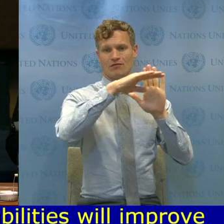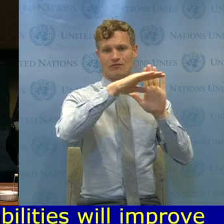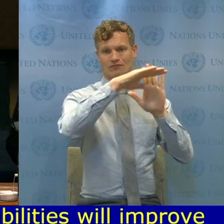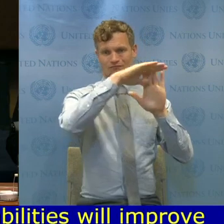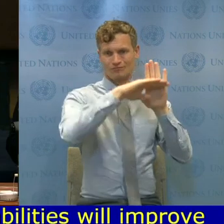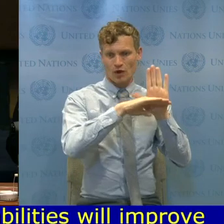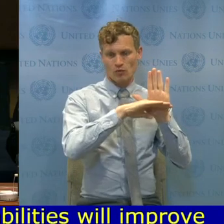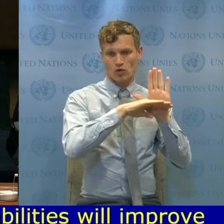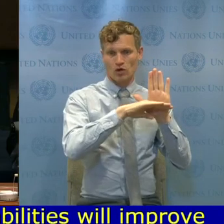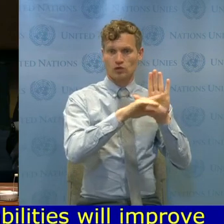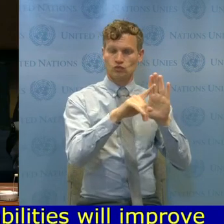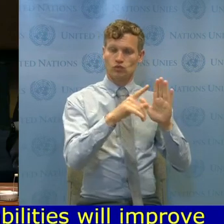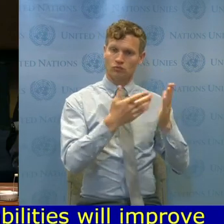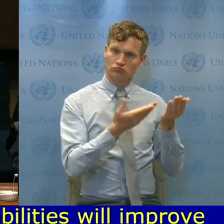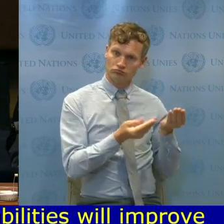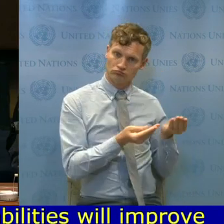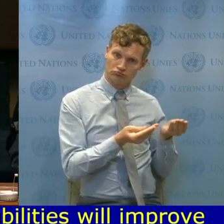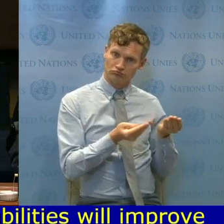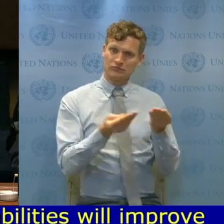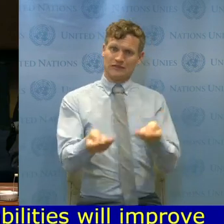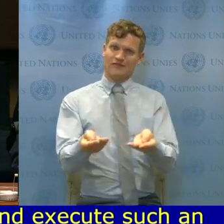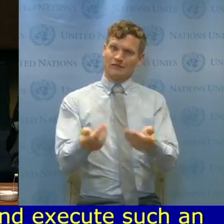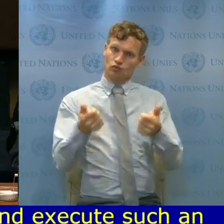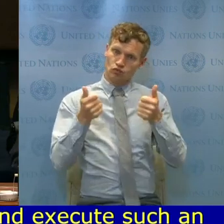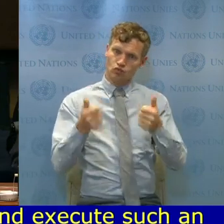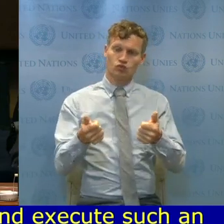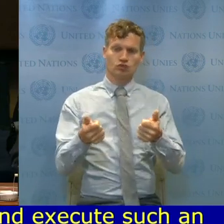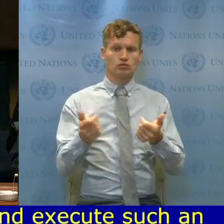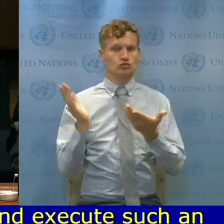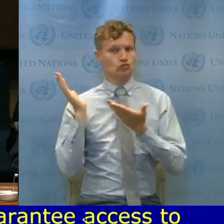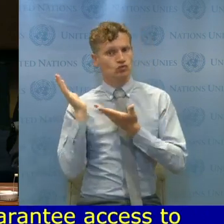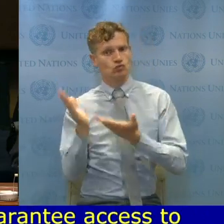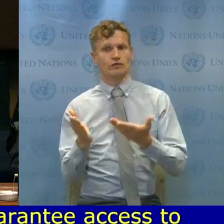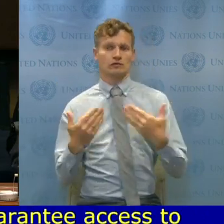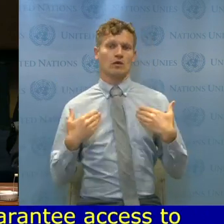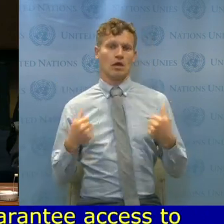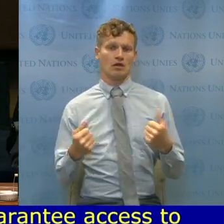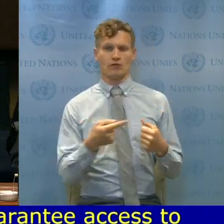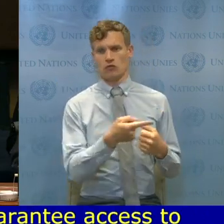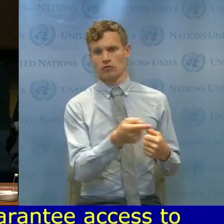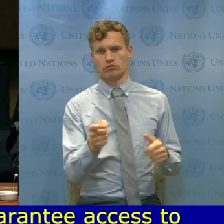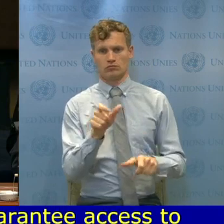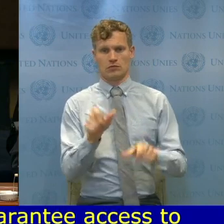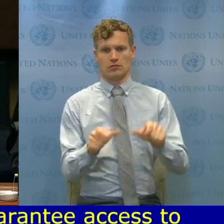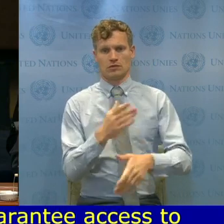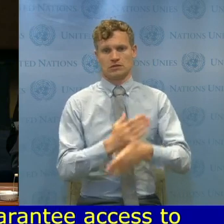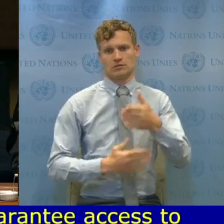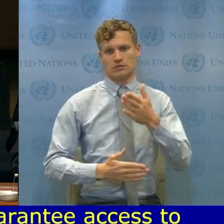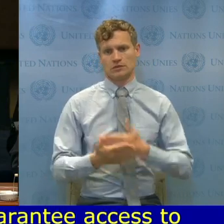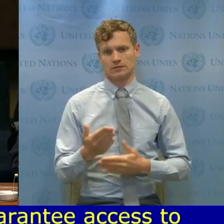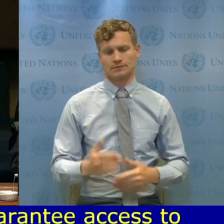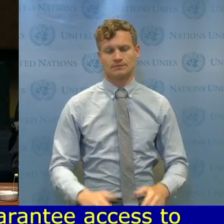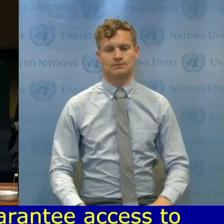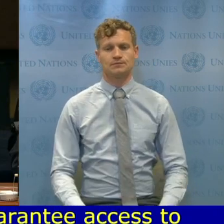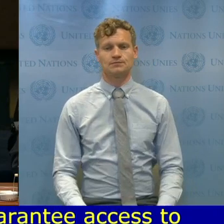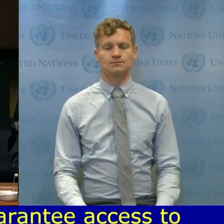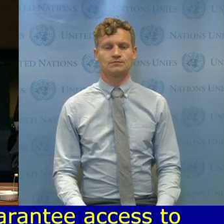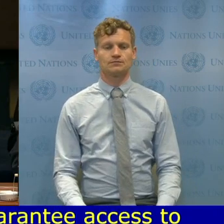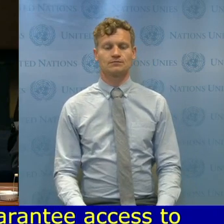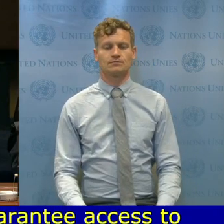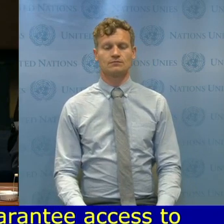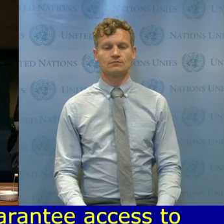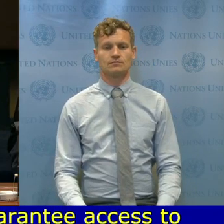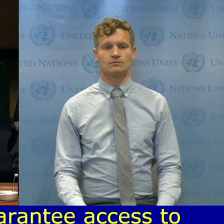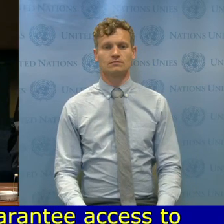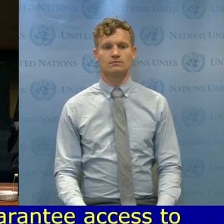health care for them. Moreover, to enhance the understanding of disabilities on the part of healthcare